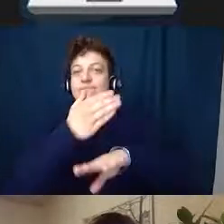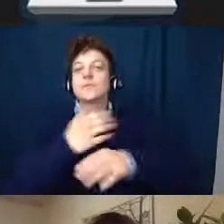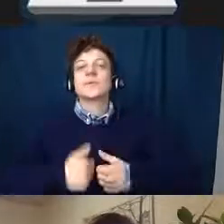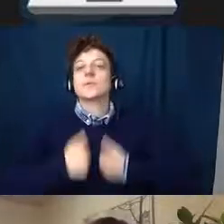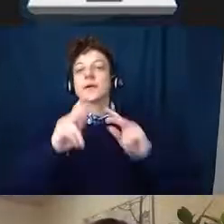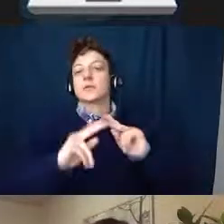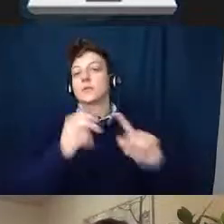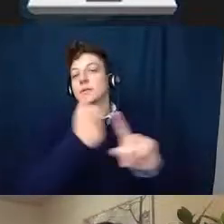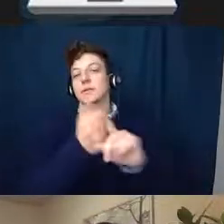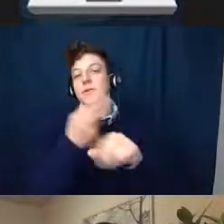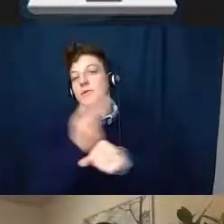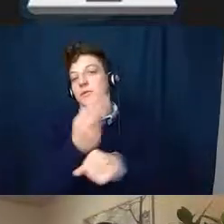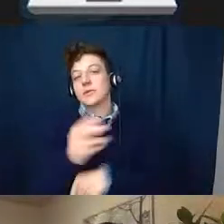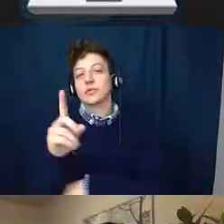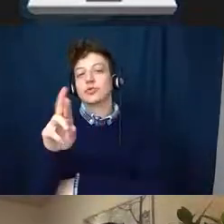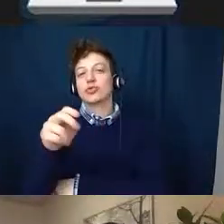use drugs.